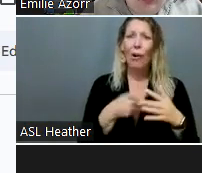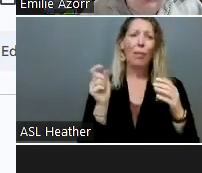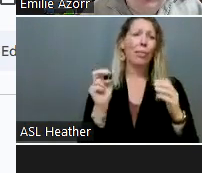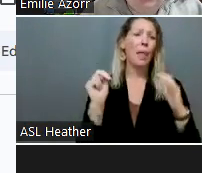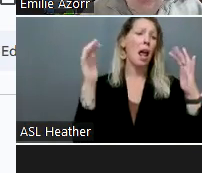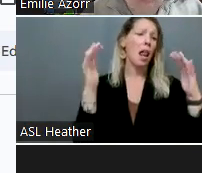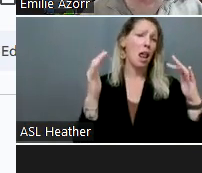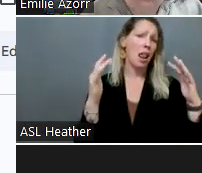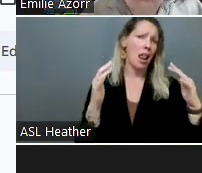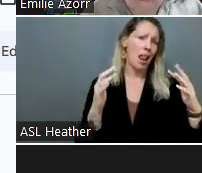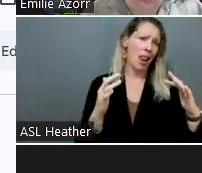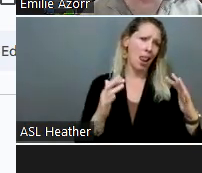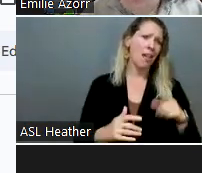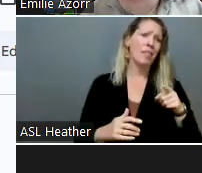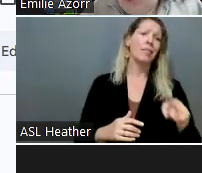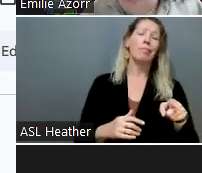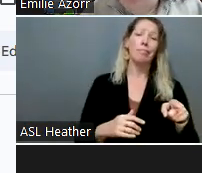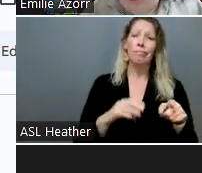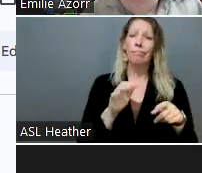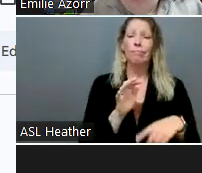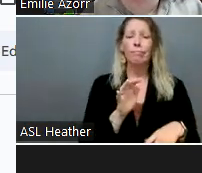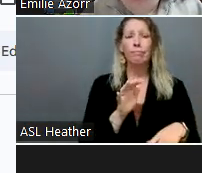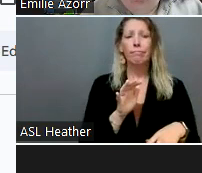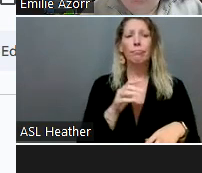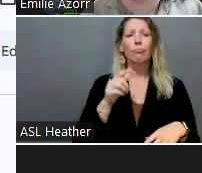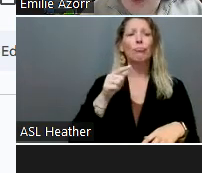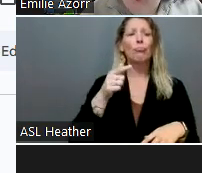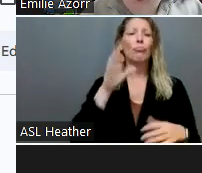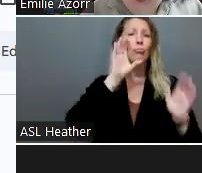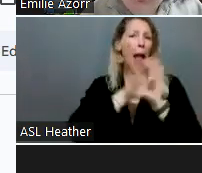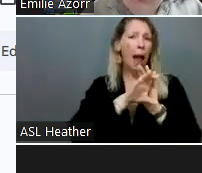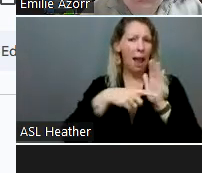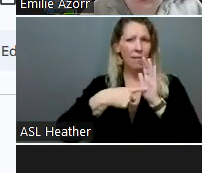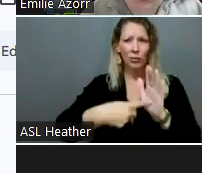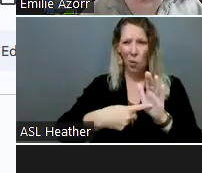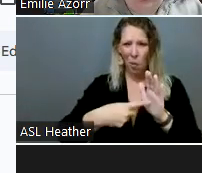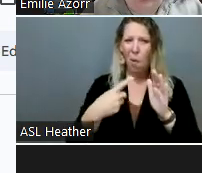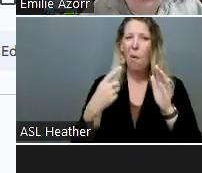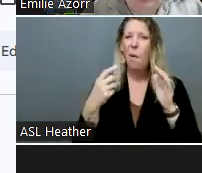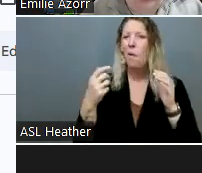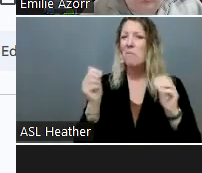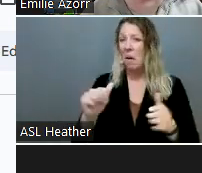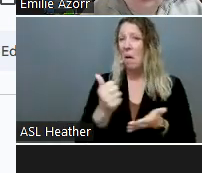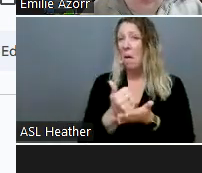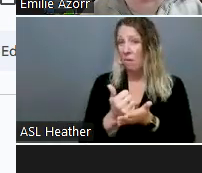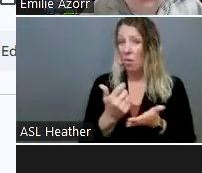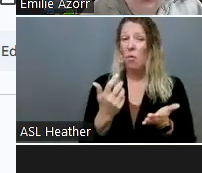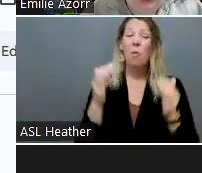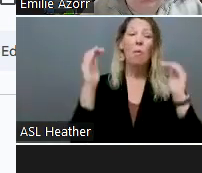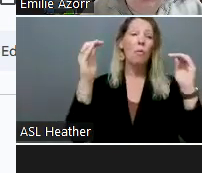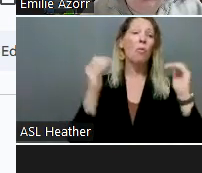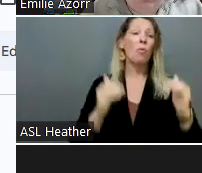goes down to a nice little graphic, which can be really helpful and accessible. We go into